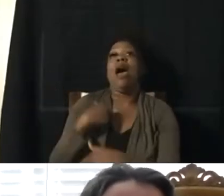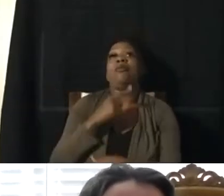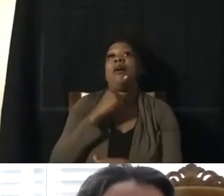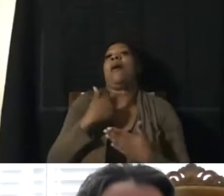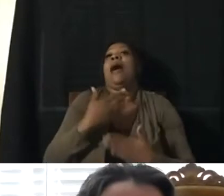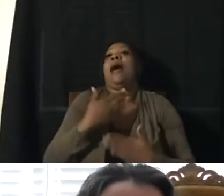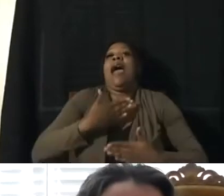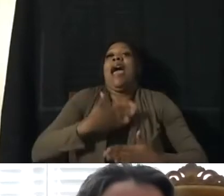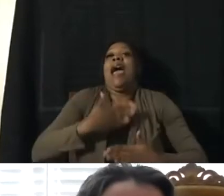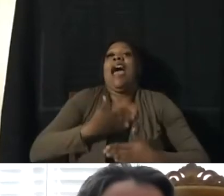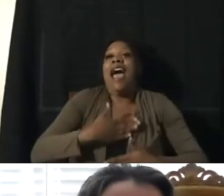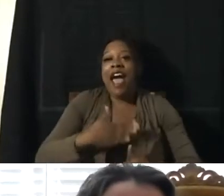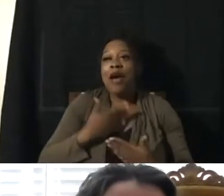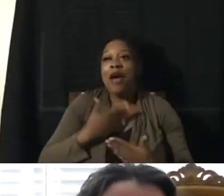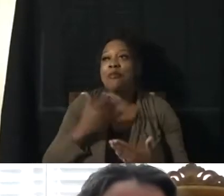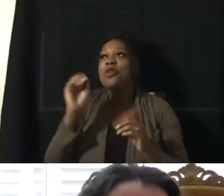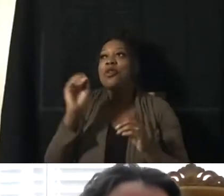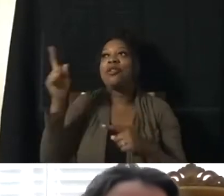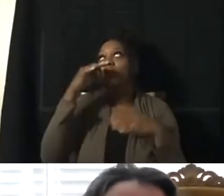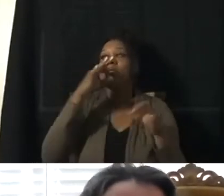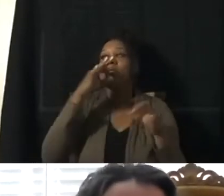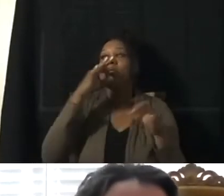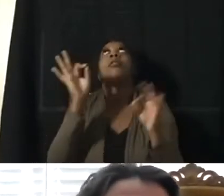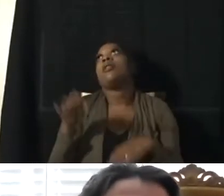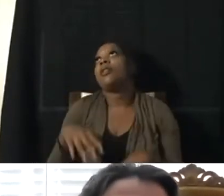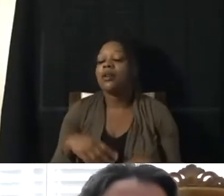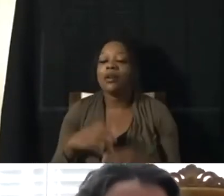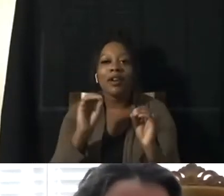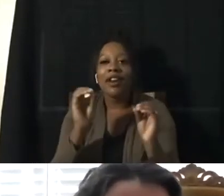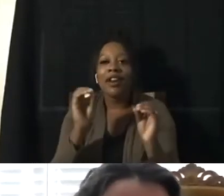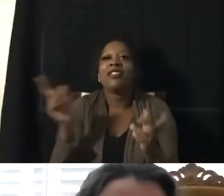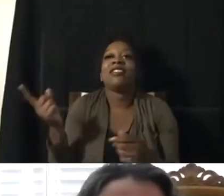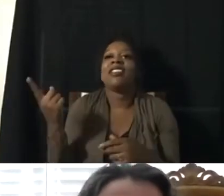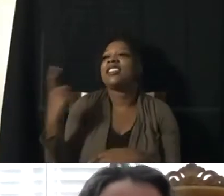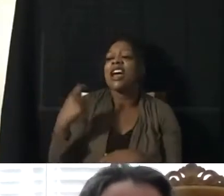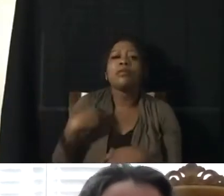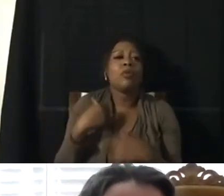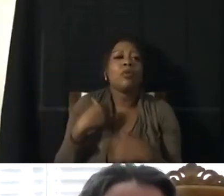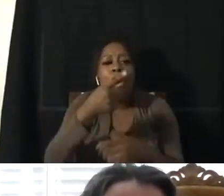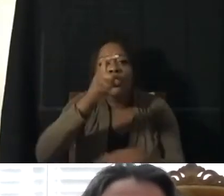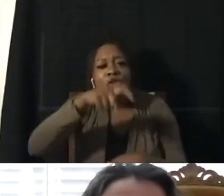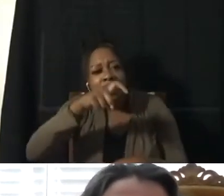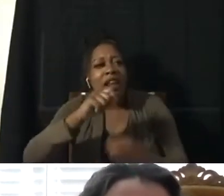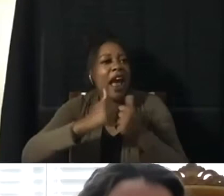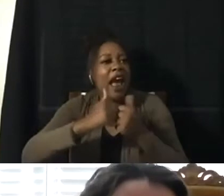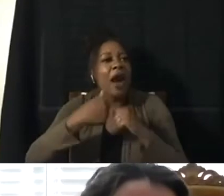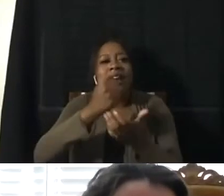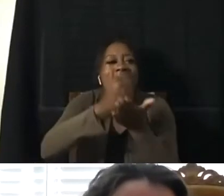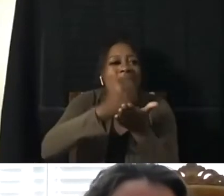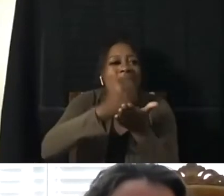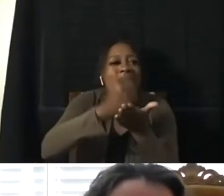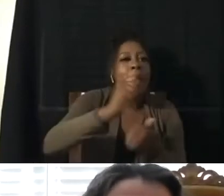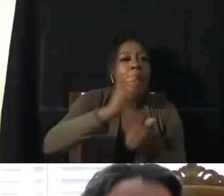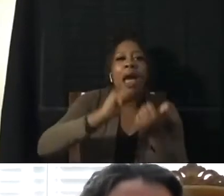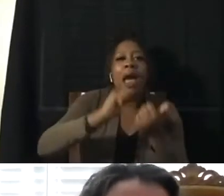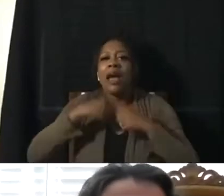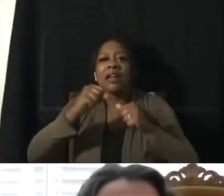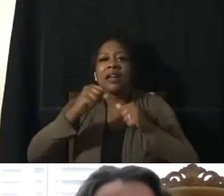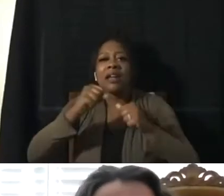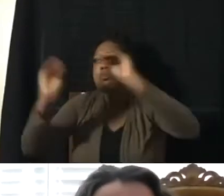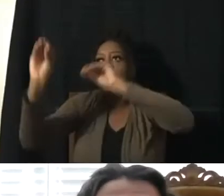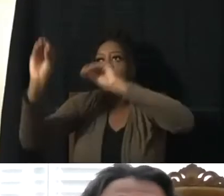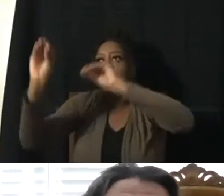no eye rolling, there's no anything. It was just like, what do you need? How can we do that in terms of like rearranging shelves in the break